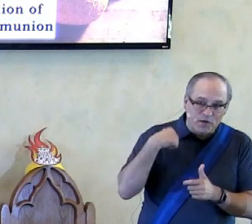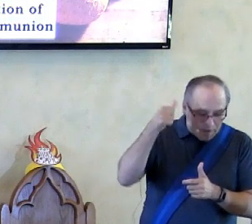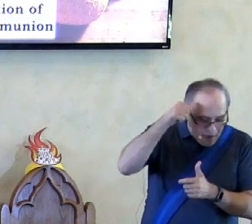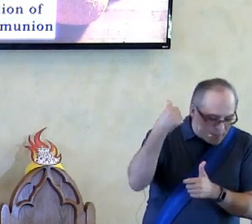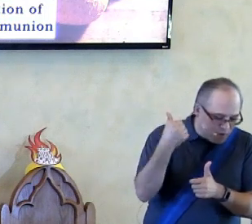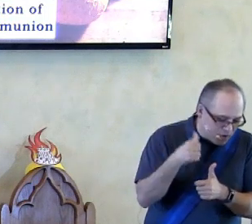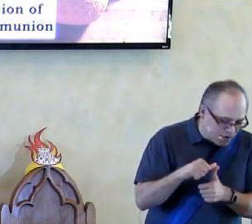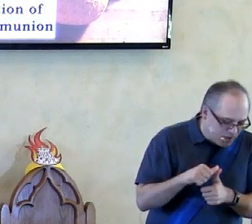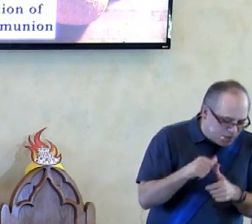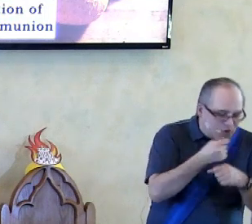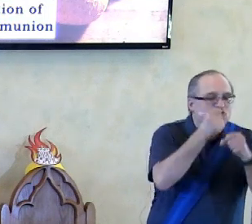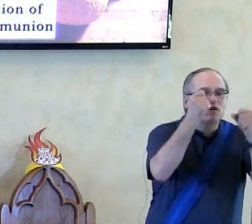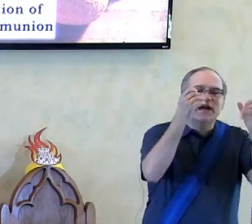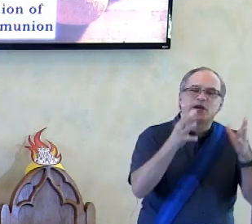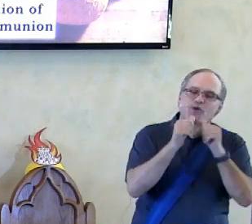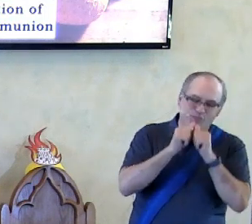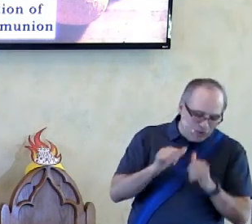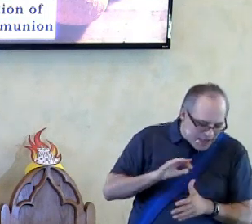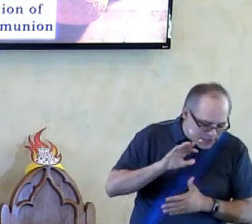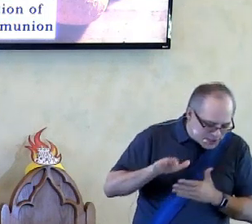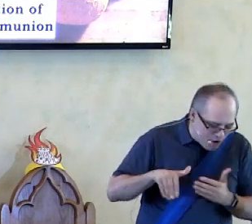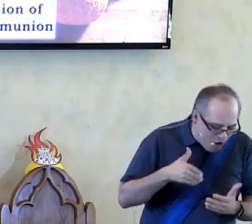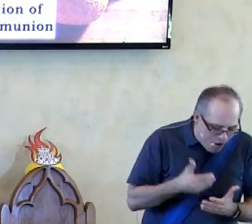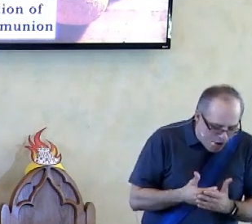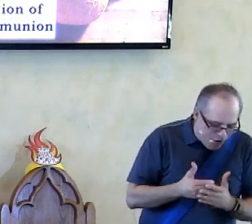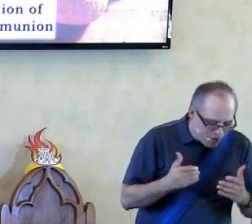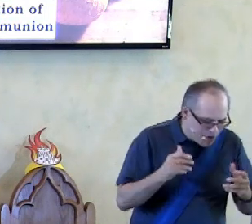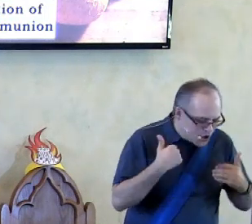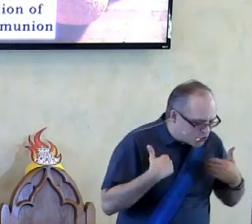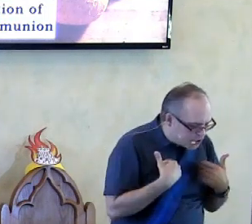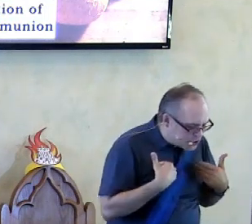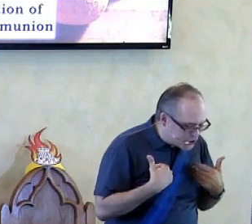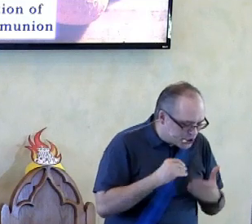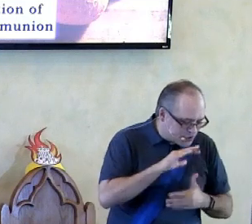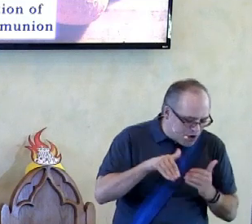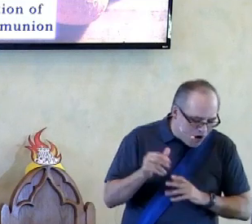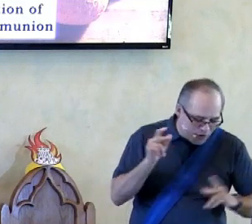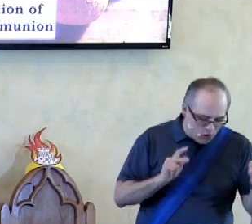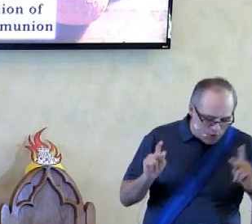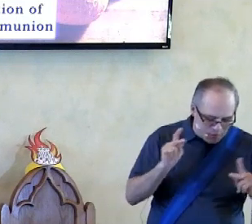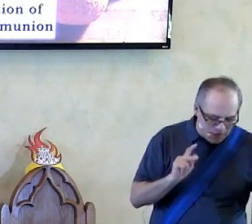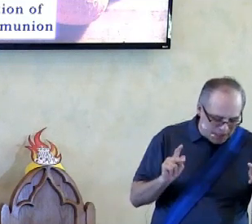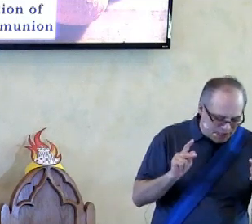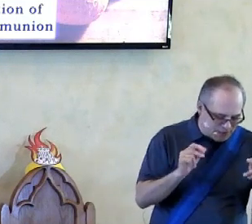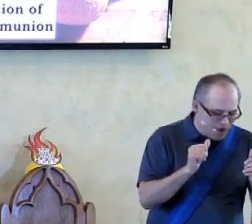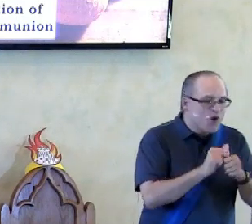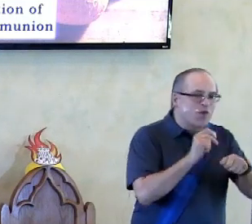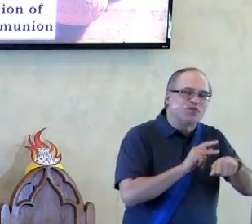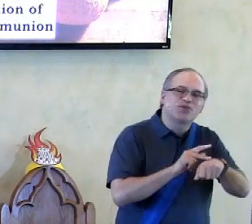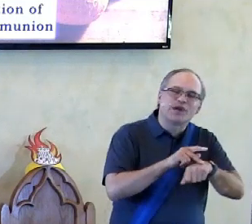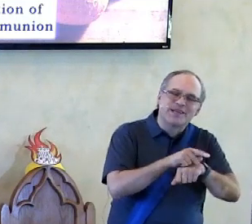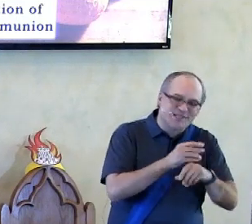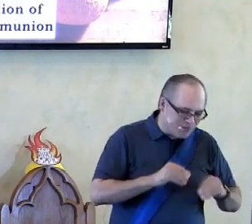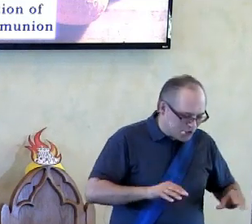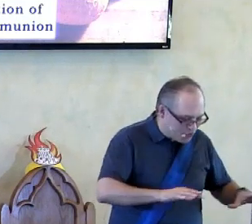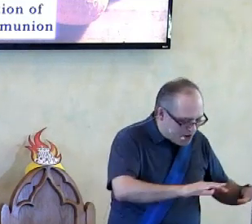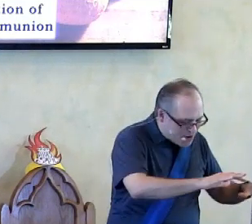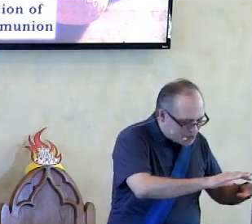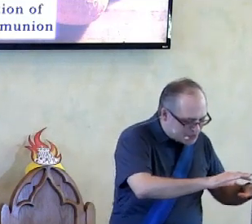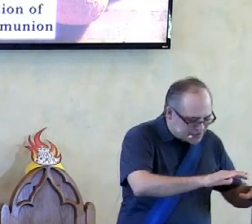We remember the Creator blessed all creatures and all human beings with plants